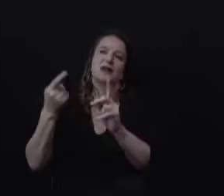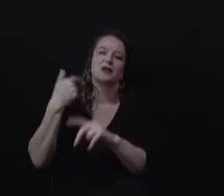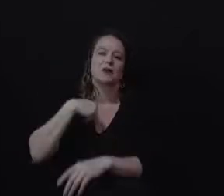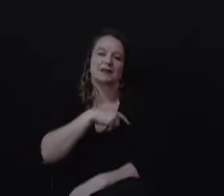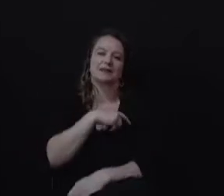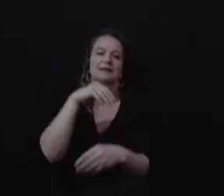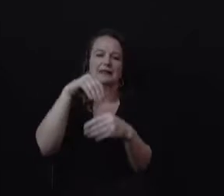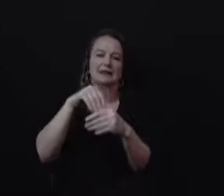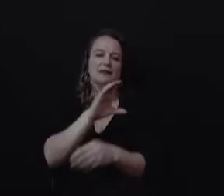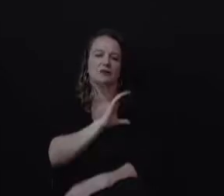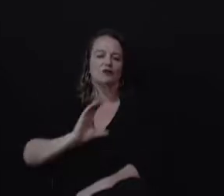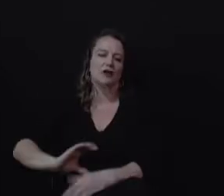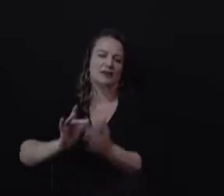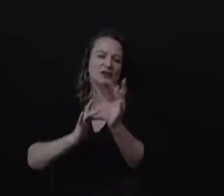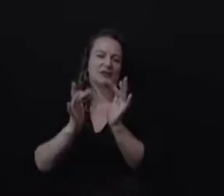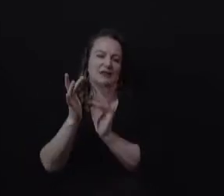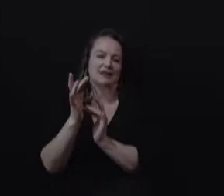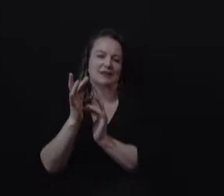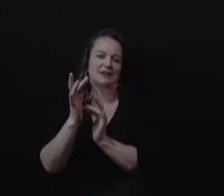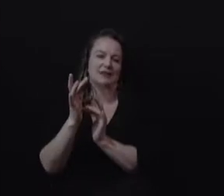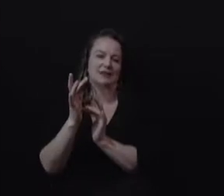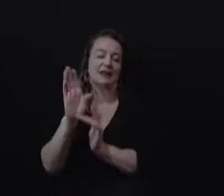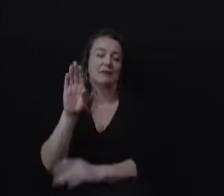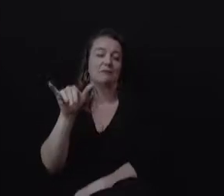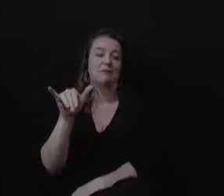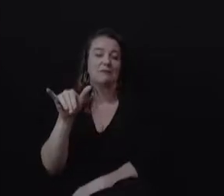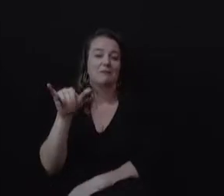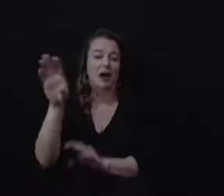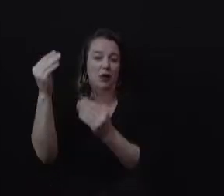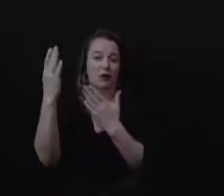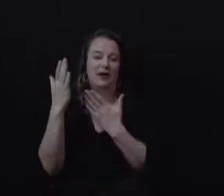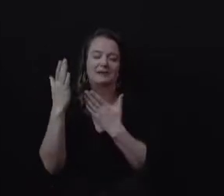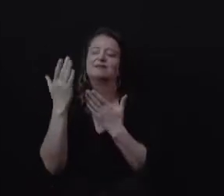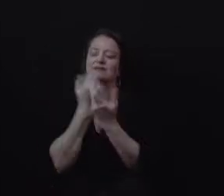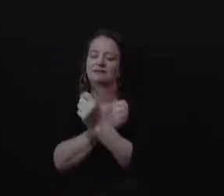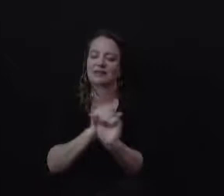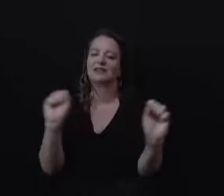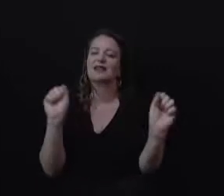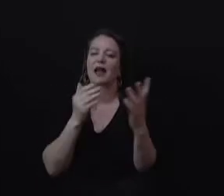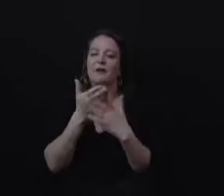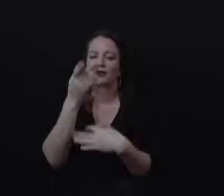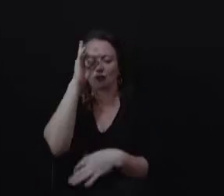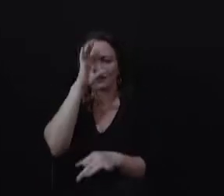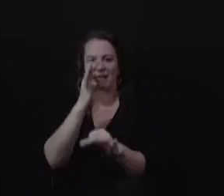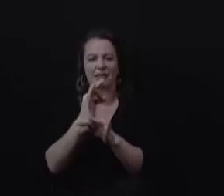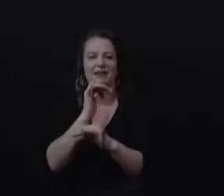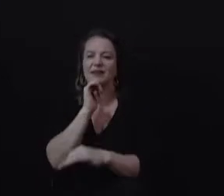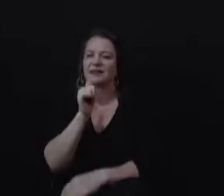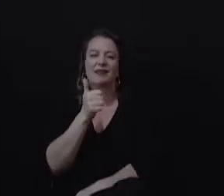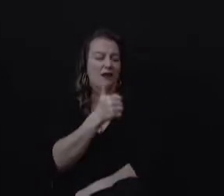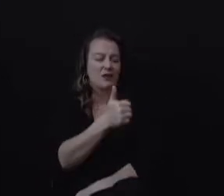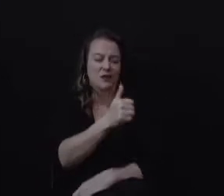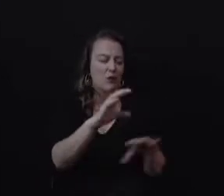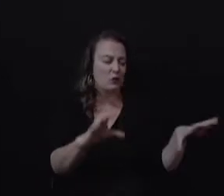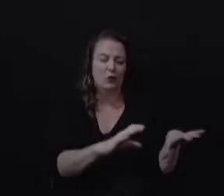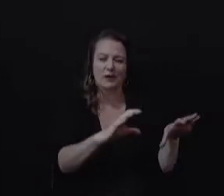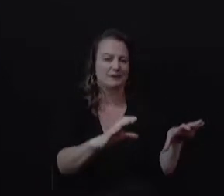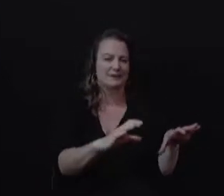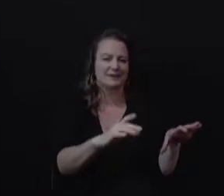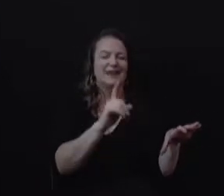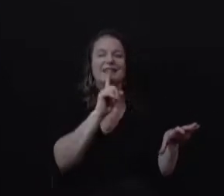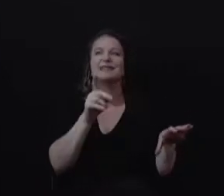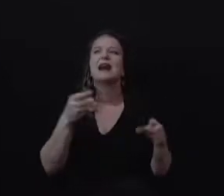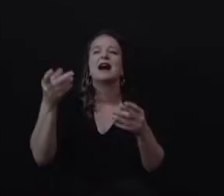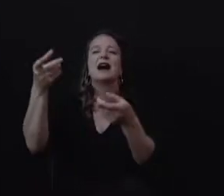Christ Jesus. For by grace you have been saved through faith. And this is not your own doing. It is the